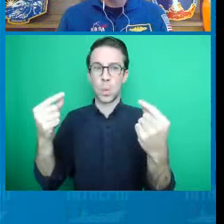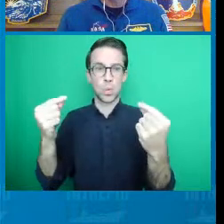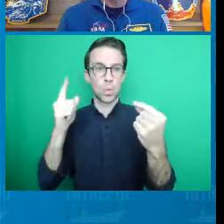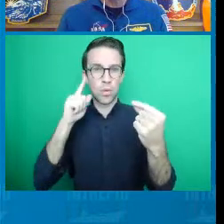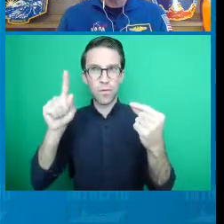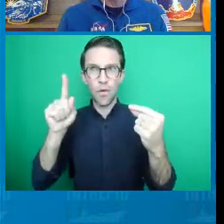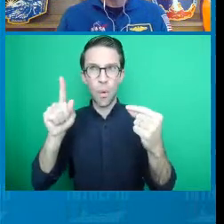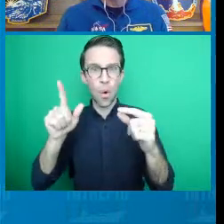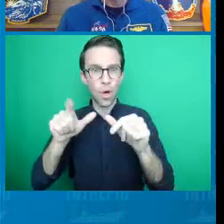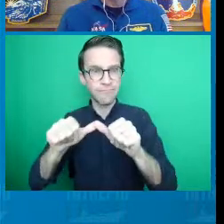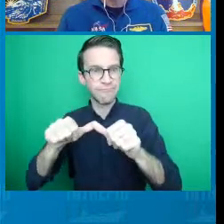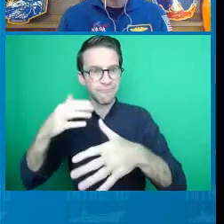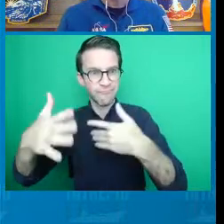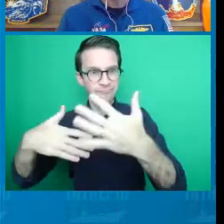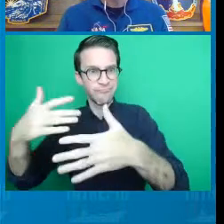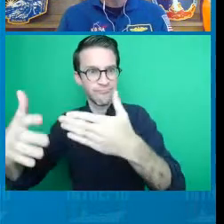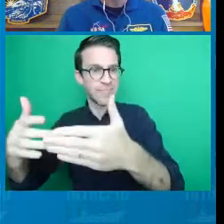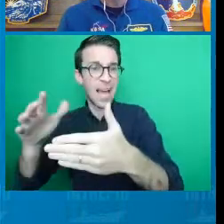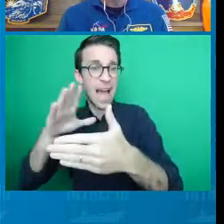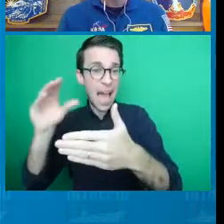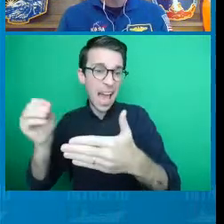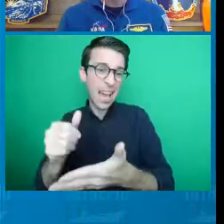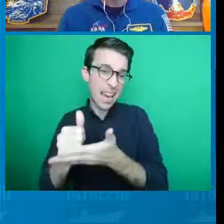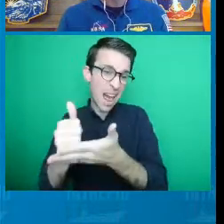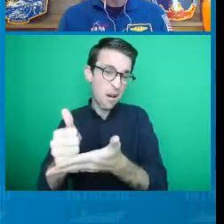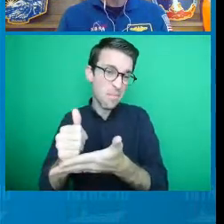on the International Space Station. Next.